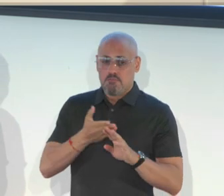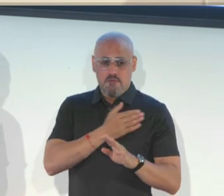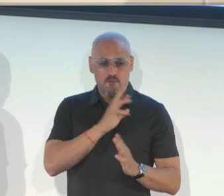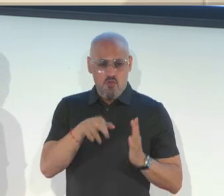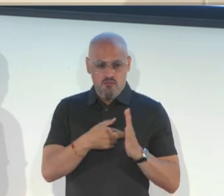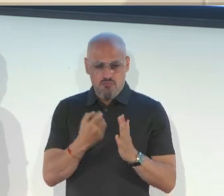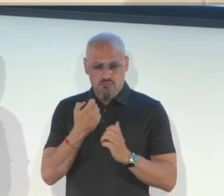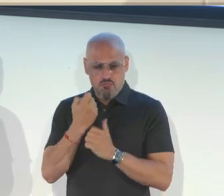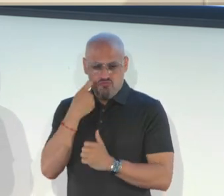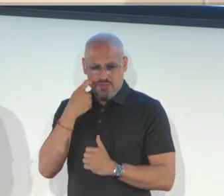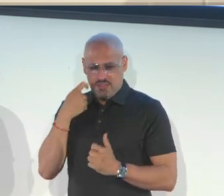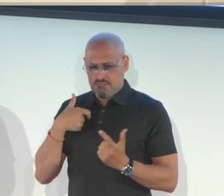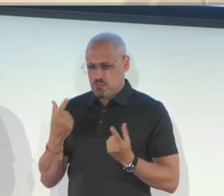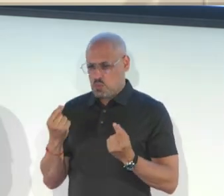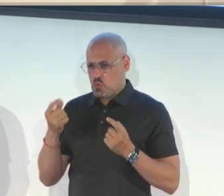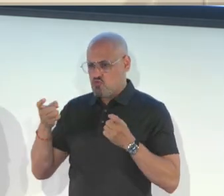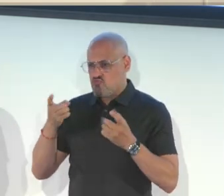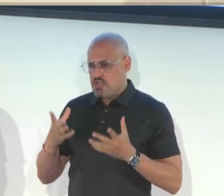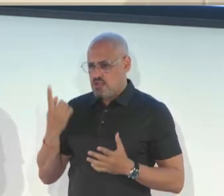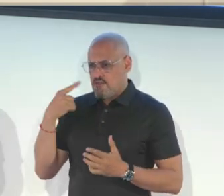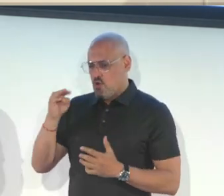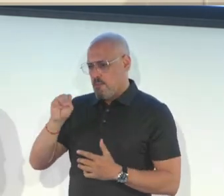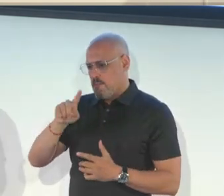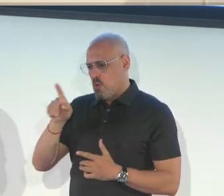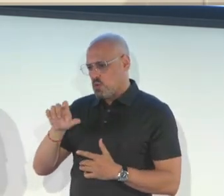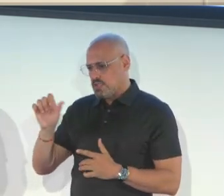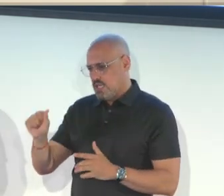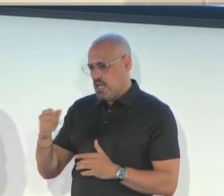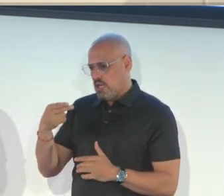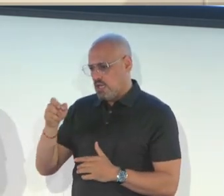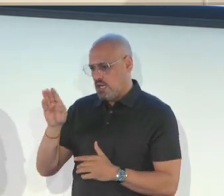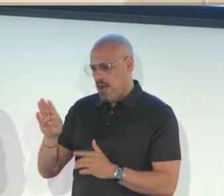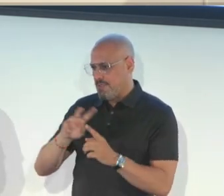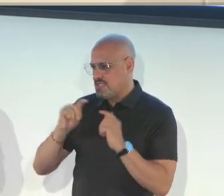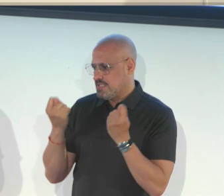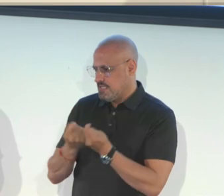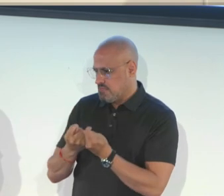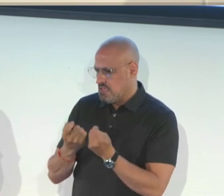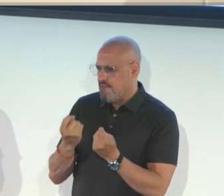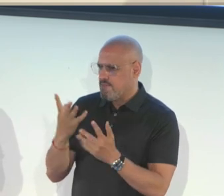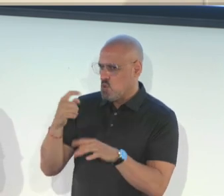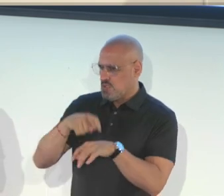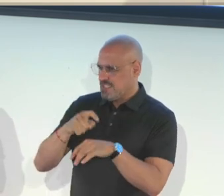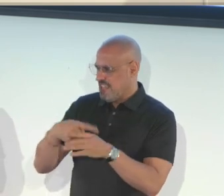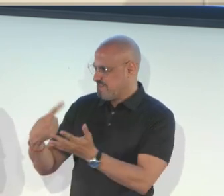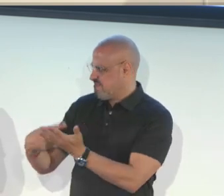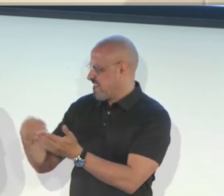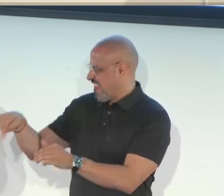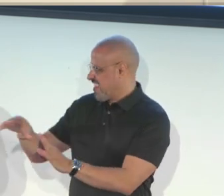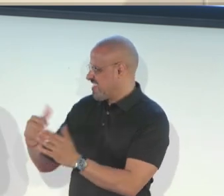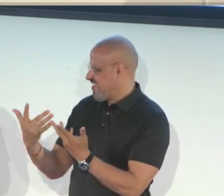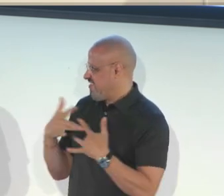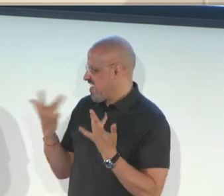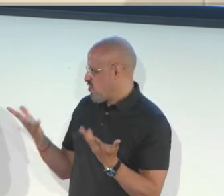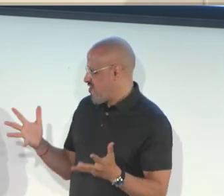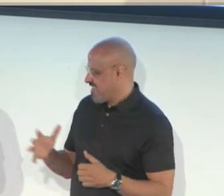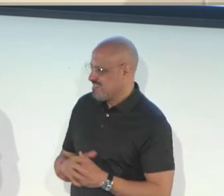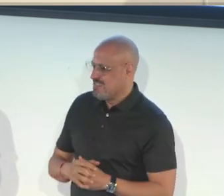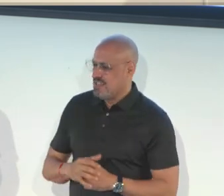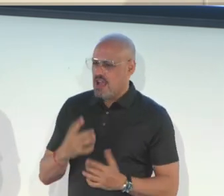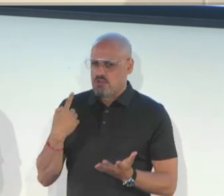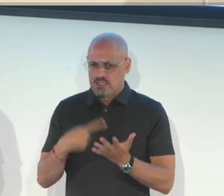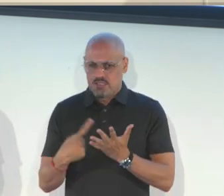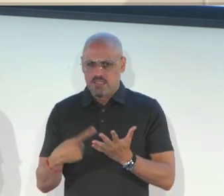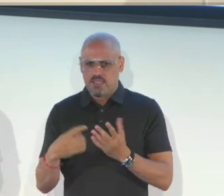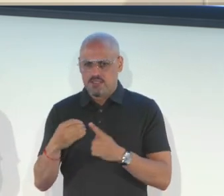recently, I was the director for the Mozilla Hubs team, which has come up a couple of times so far throughout this event, and I will talk a